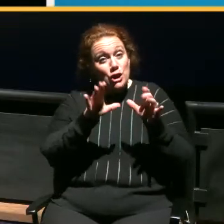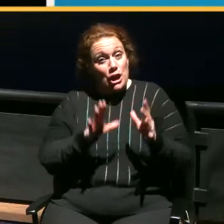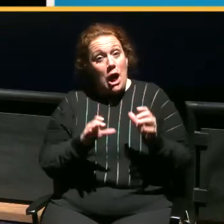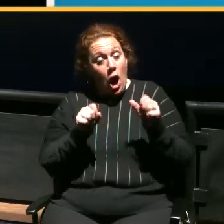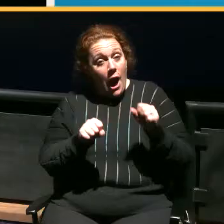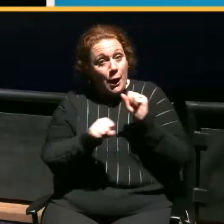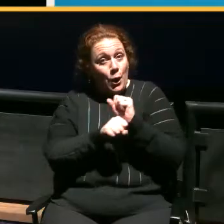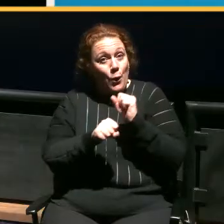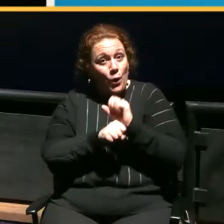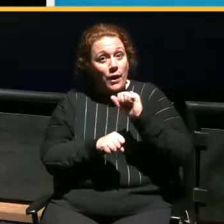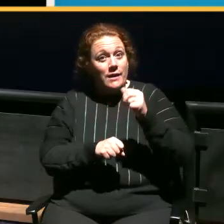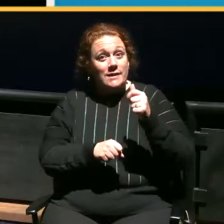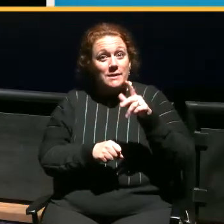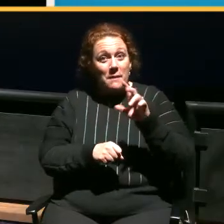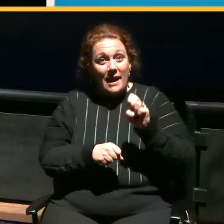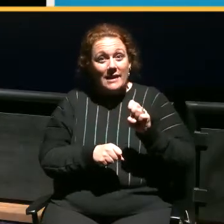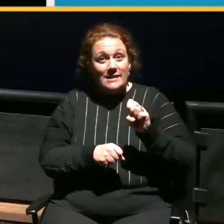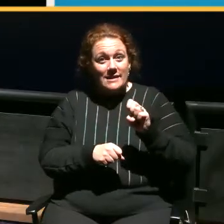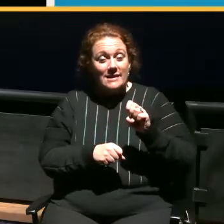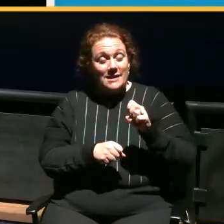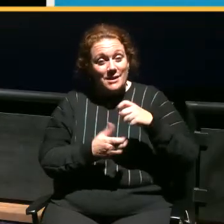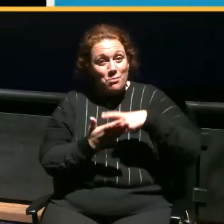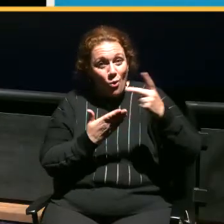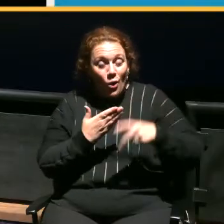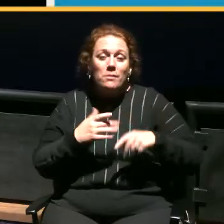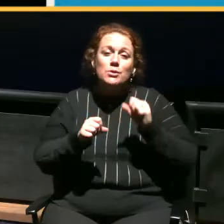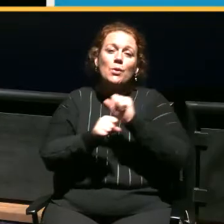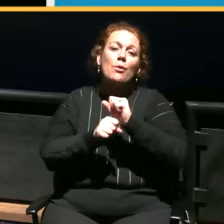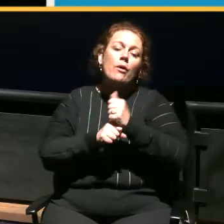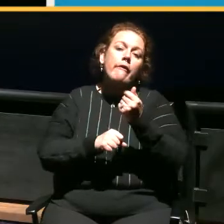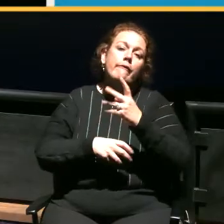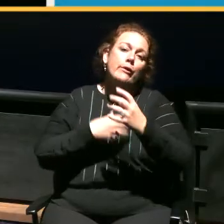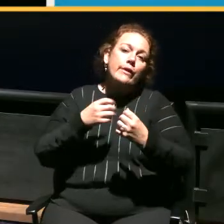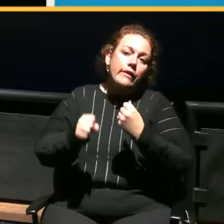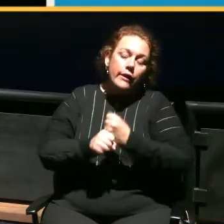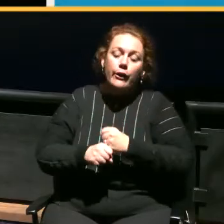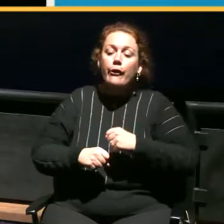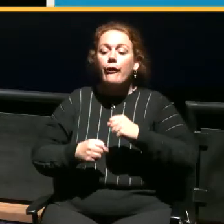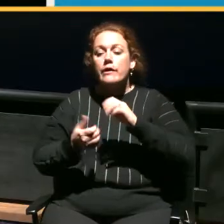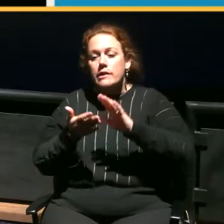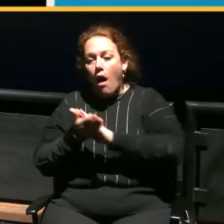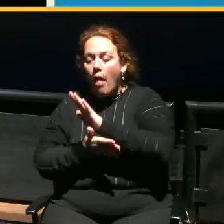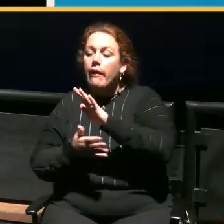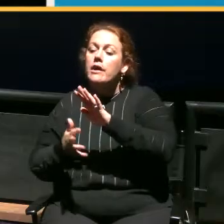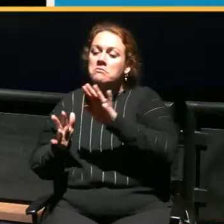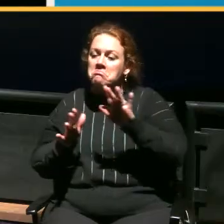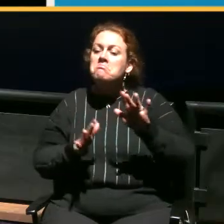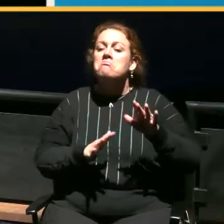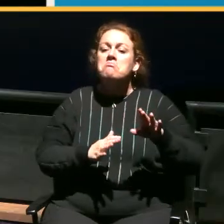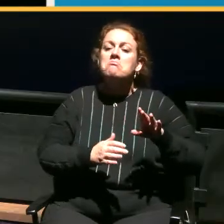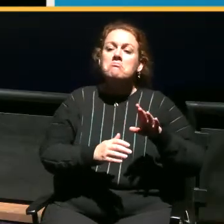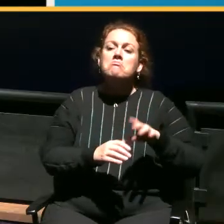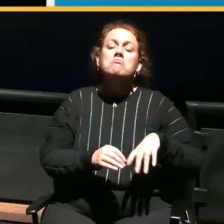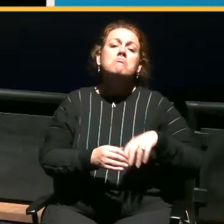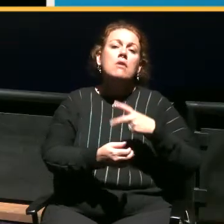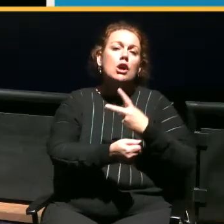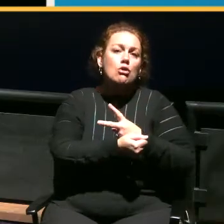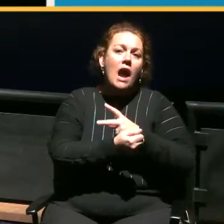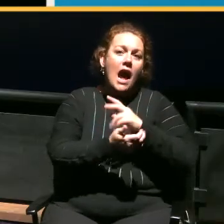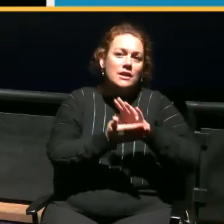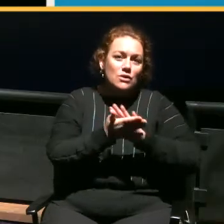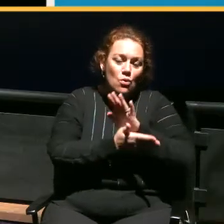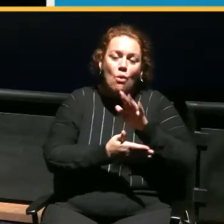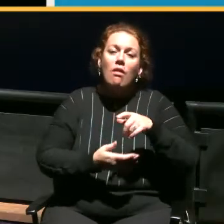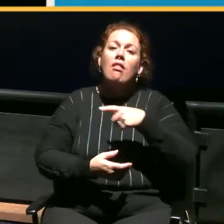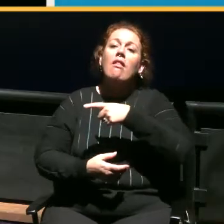the space program. So I ended up working for a couple of years after college, and then I went to grad school. And when I was in grad school, NASA made an announcement they were looking